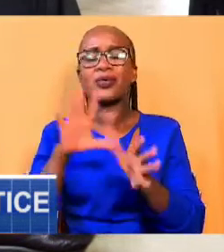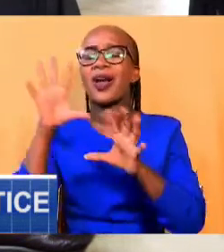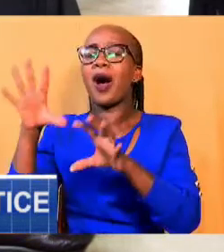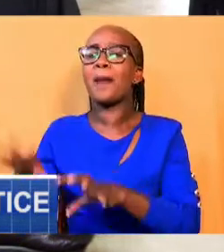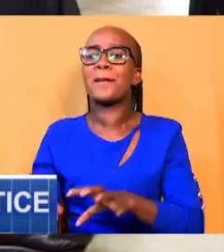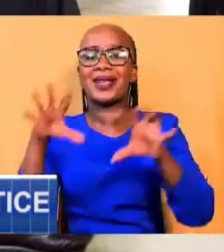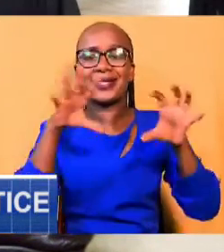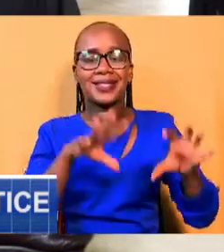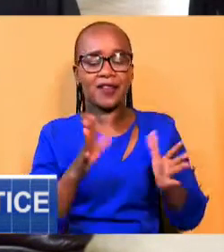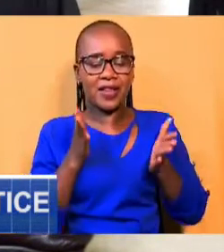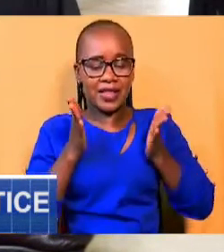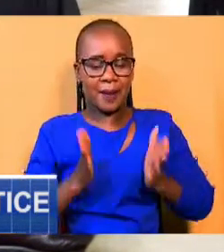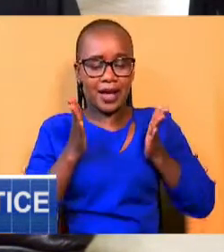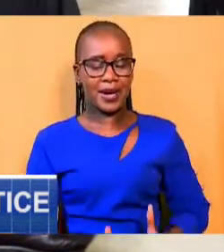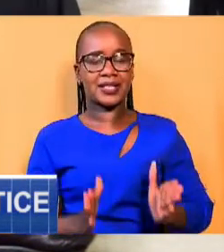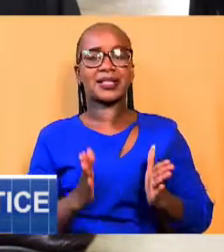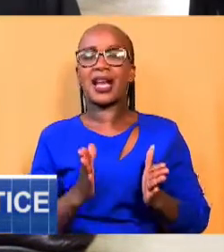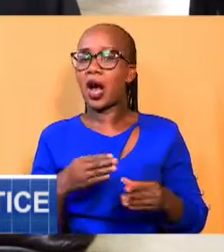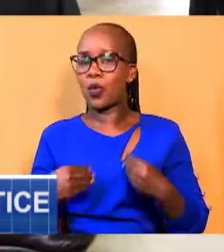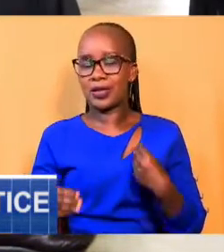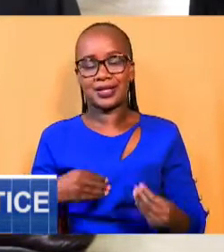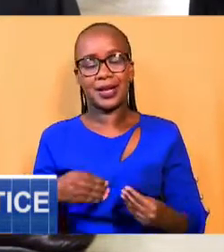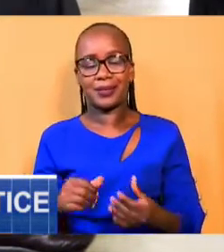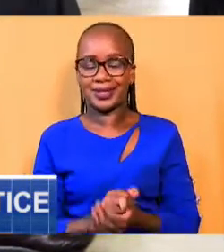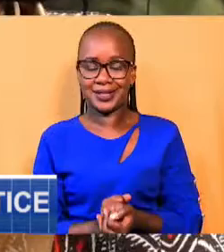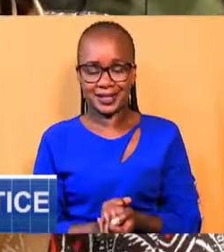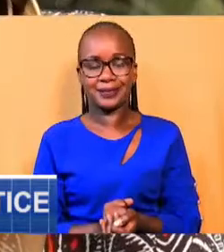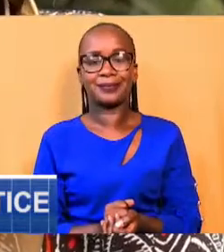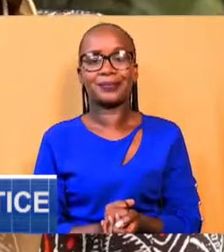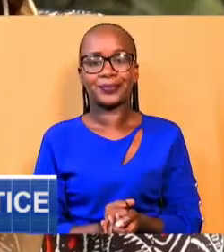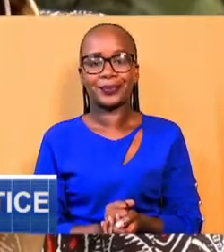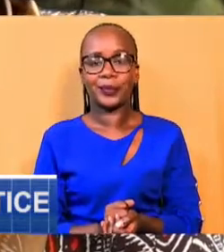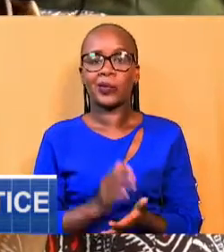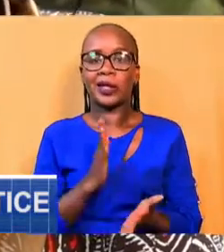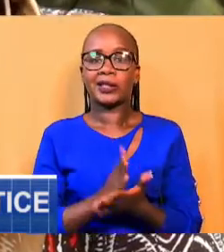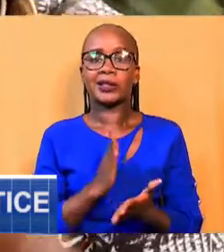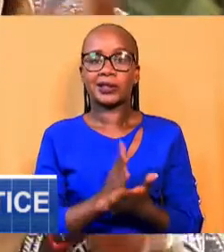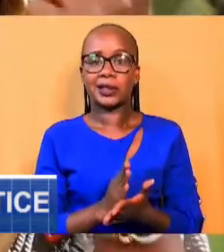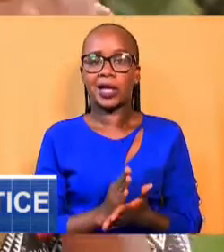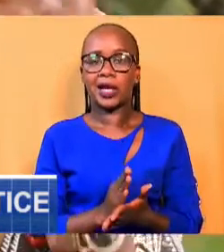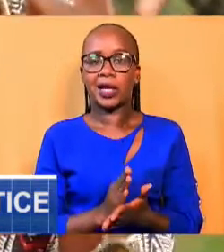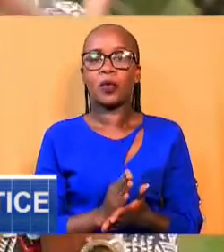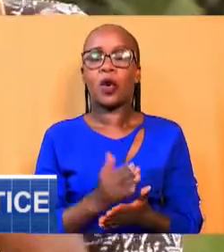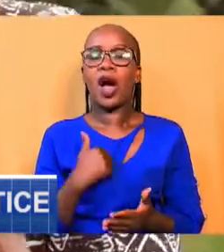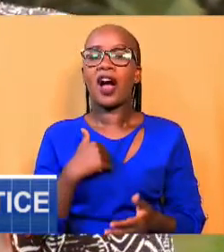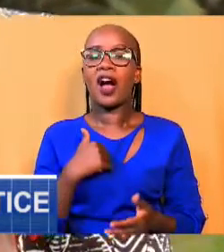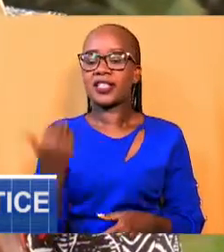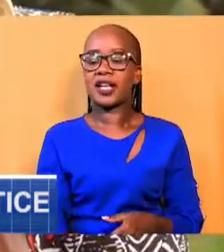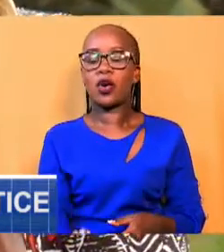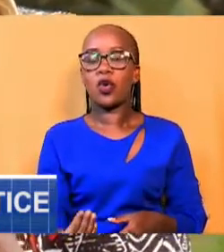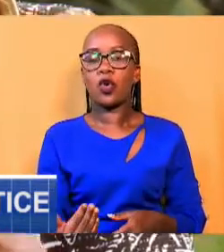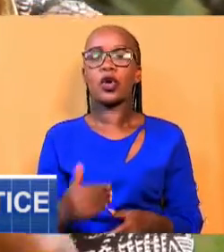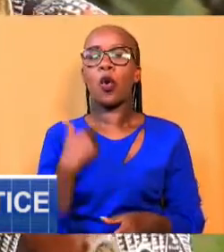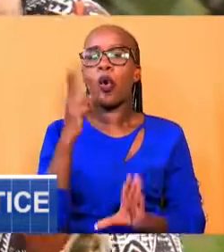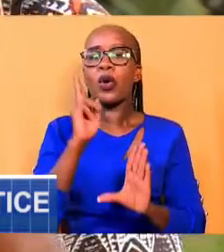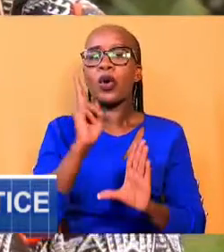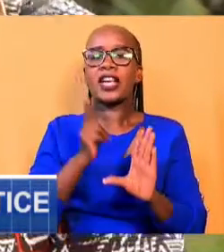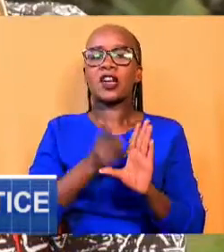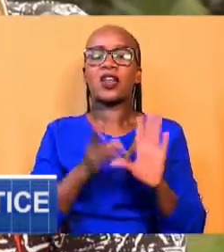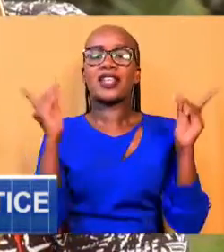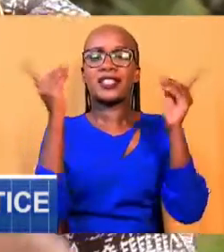who suffers is the person with intellectual disability. We are dealing with a child who psychologically